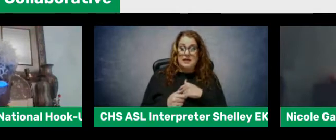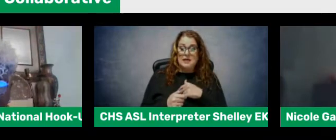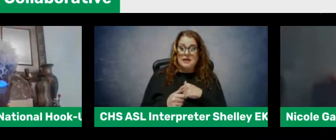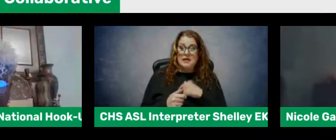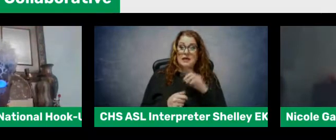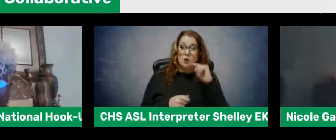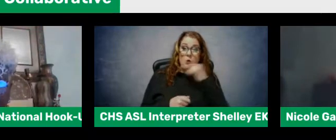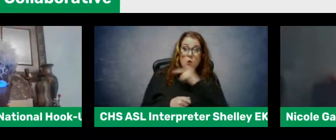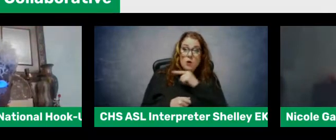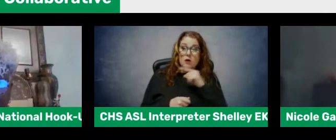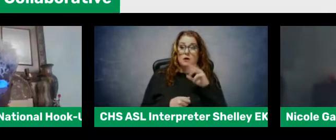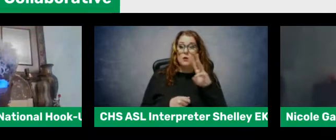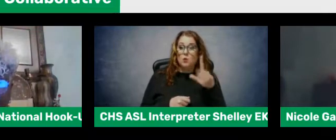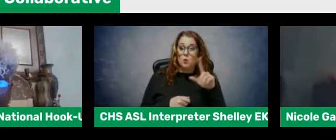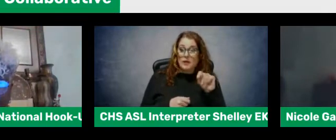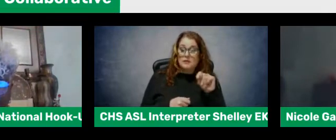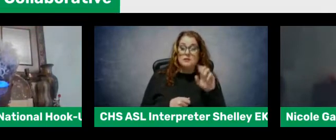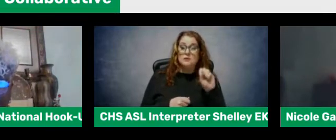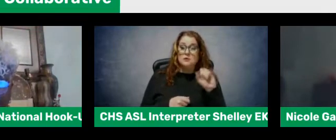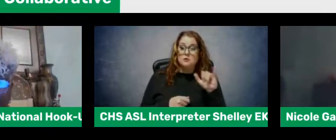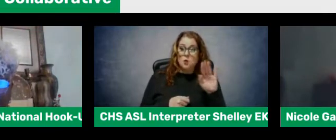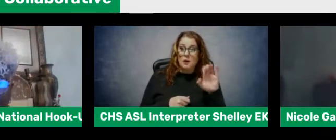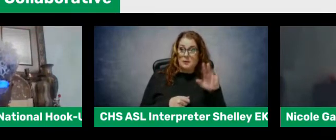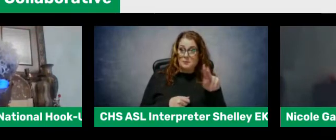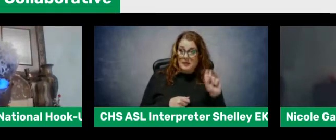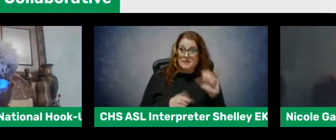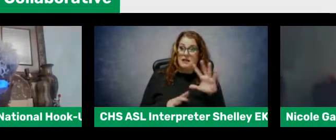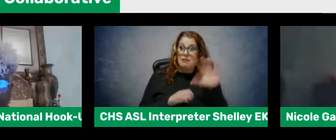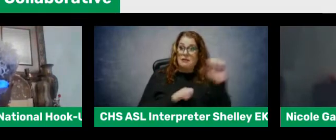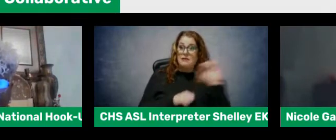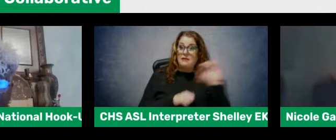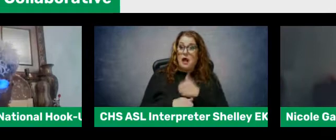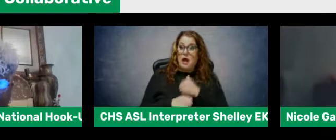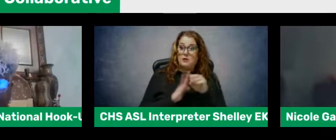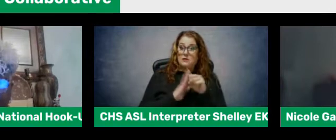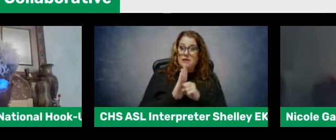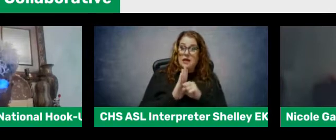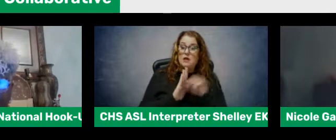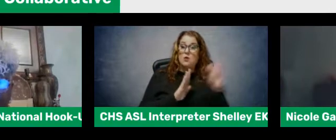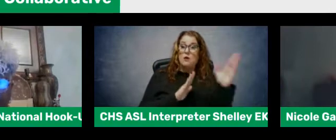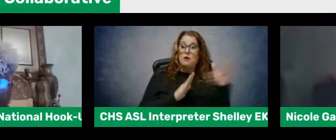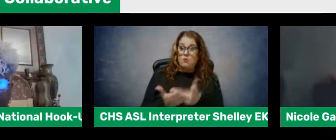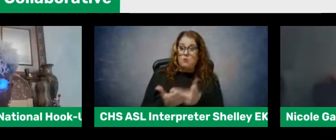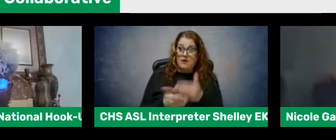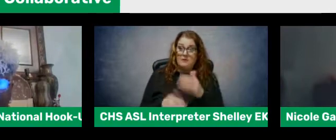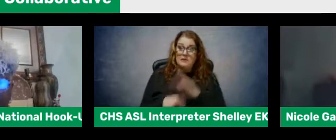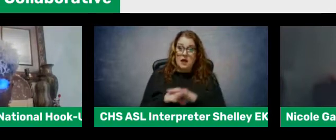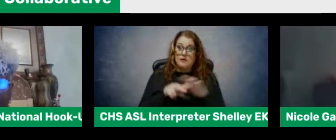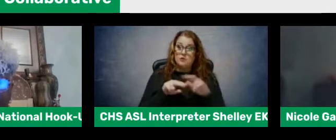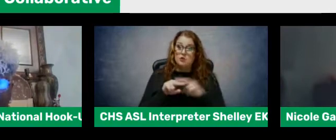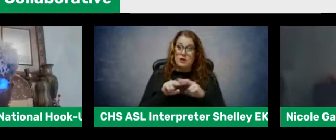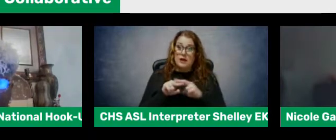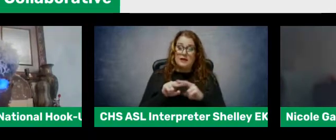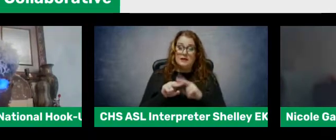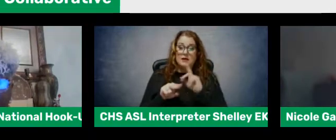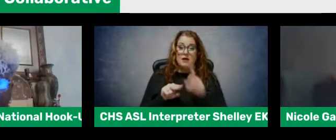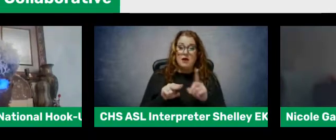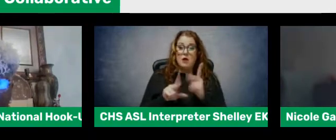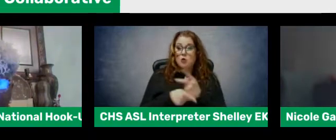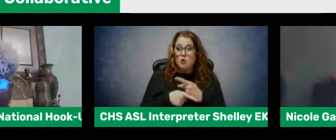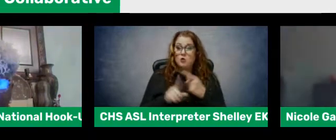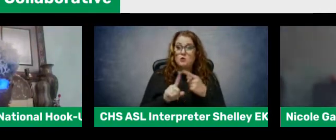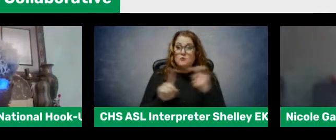corn, soybean that leaves our state. And what comes in on these trains are produce